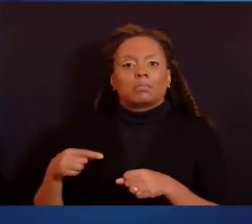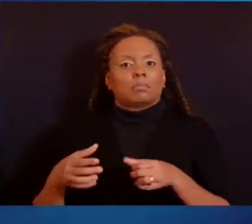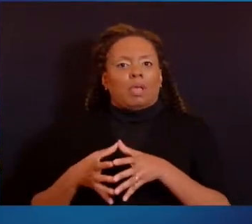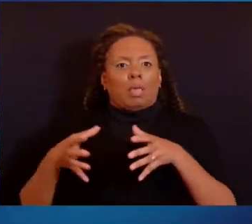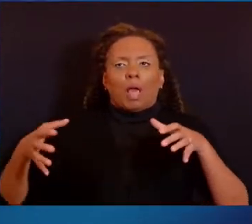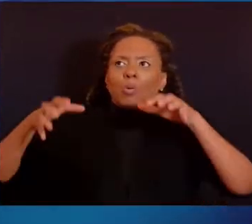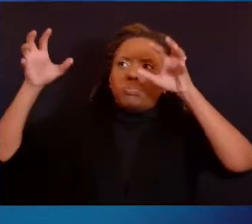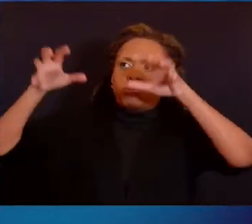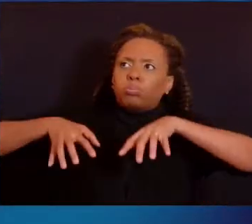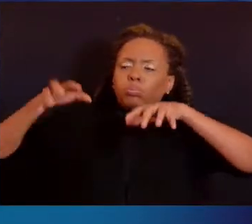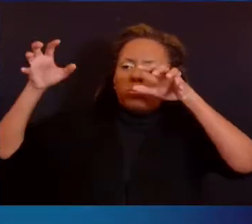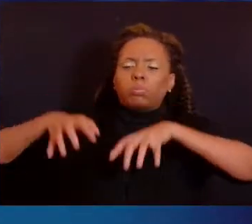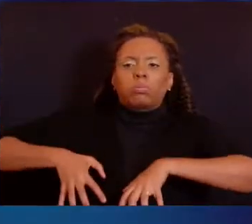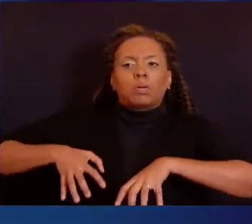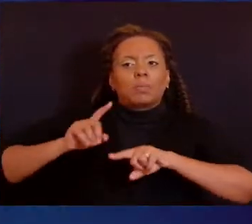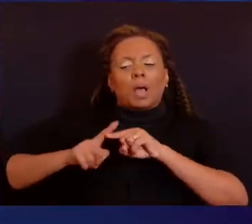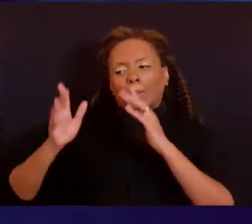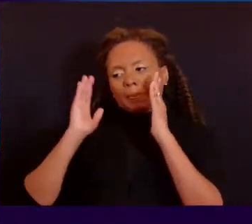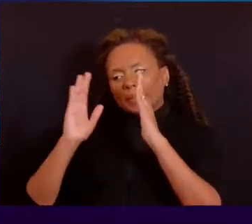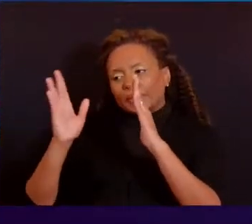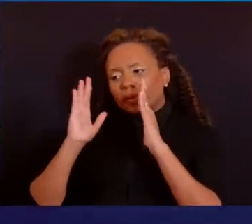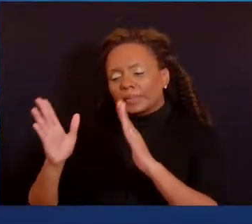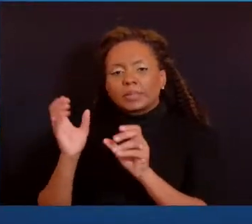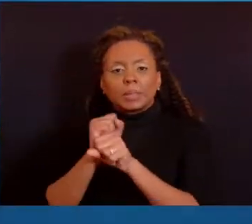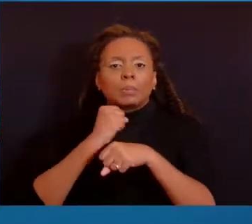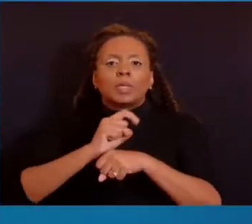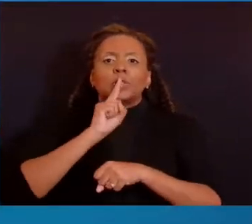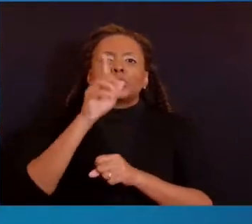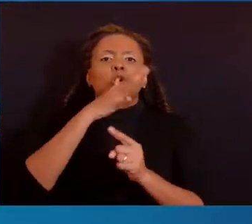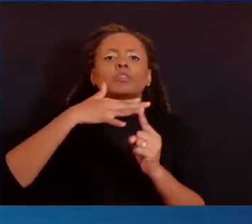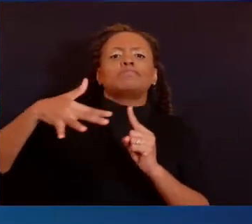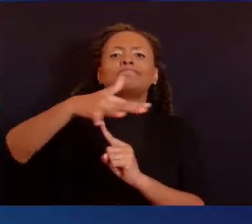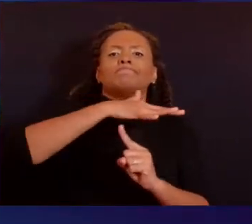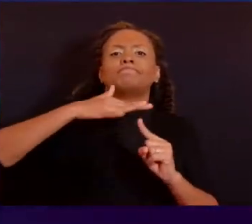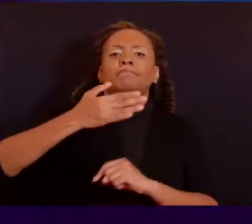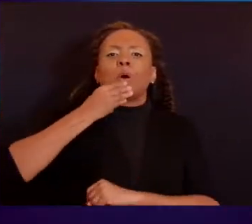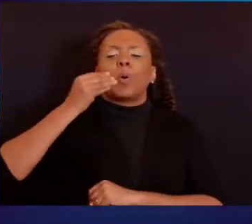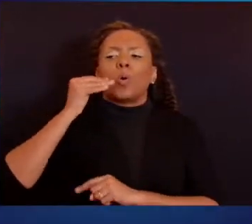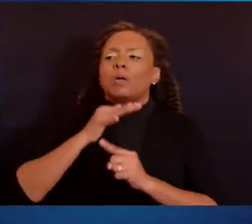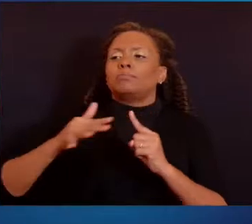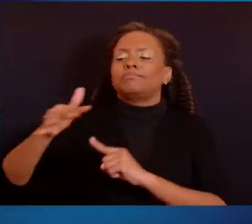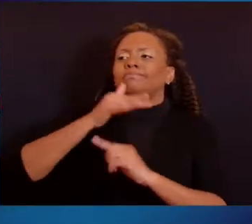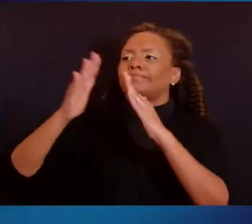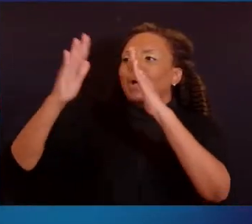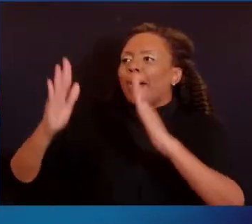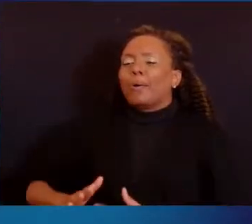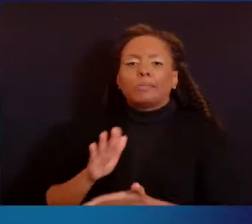rainfall events. We just have to be vigilant, keep around our communities and stuff clean and drainage unblocked.